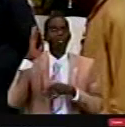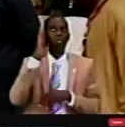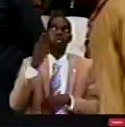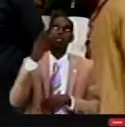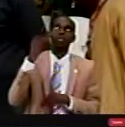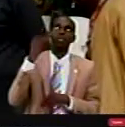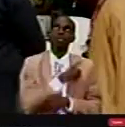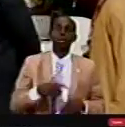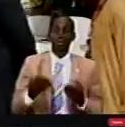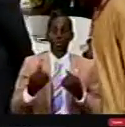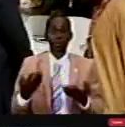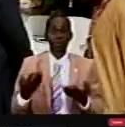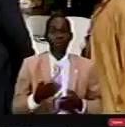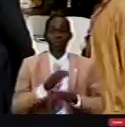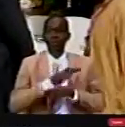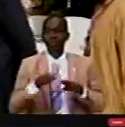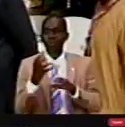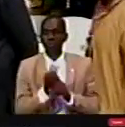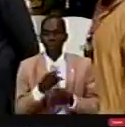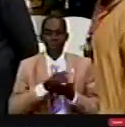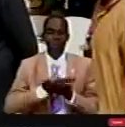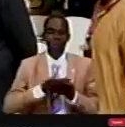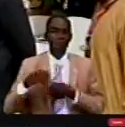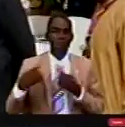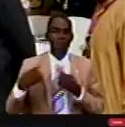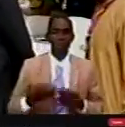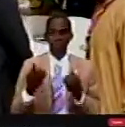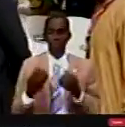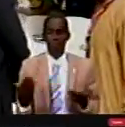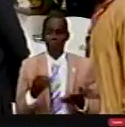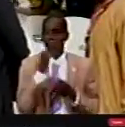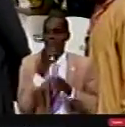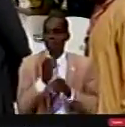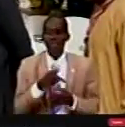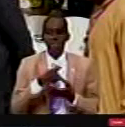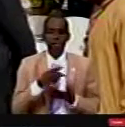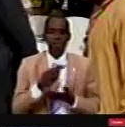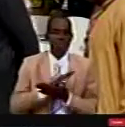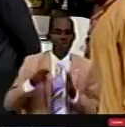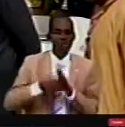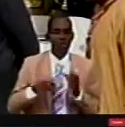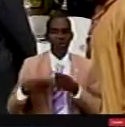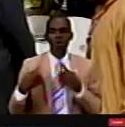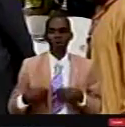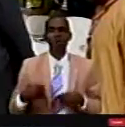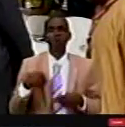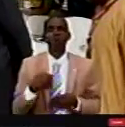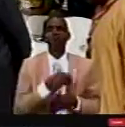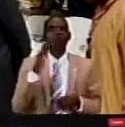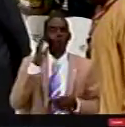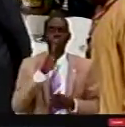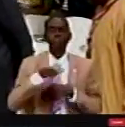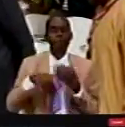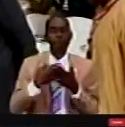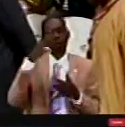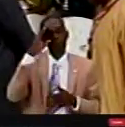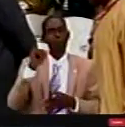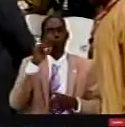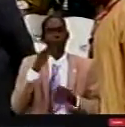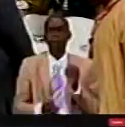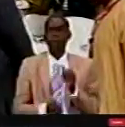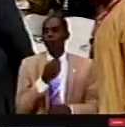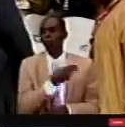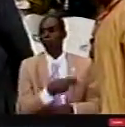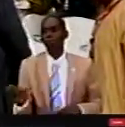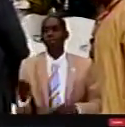purity of Hearts if I come here we didn't get Holiness of hearts or be of all men of all women the most miserable what we are saying oh Lord give